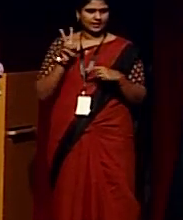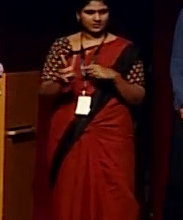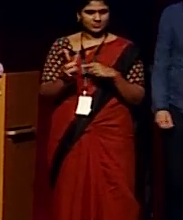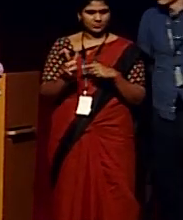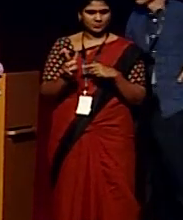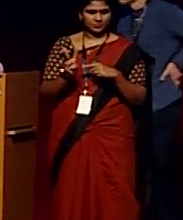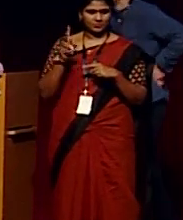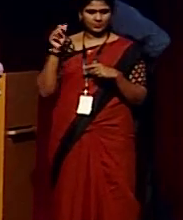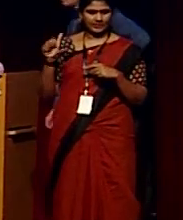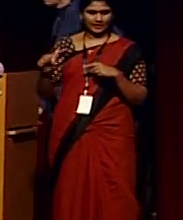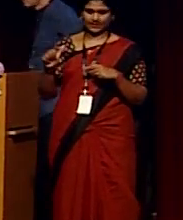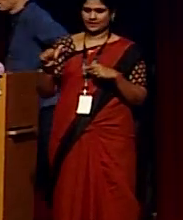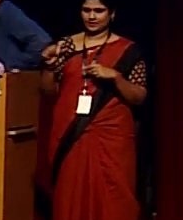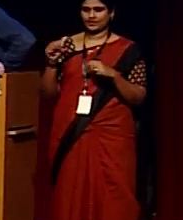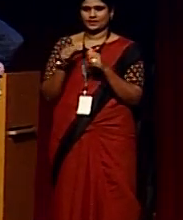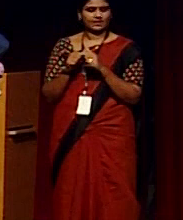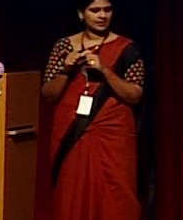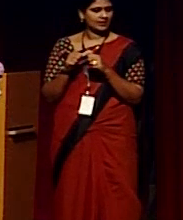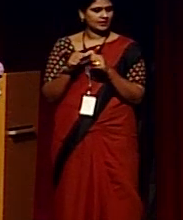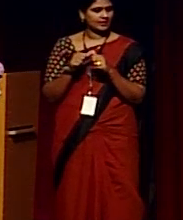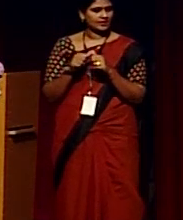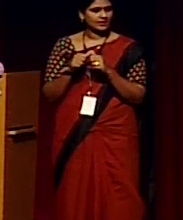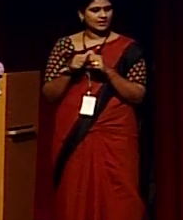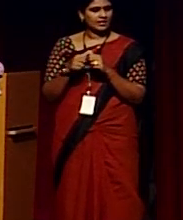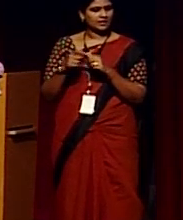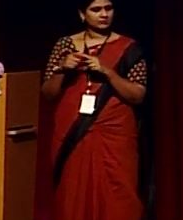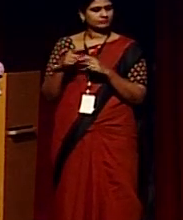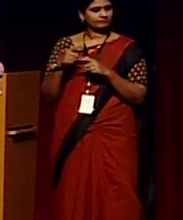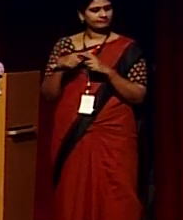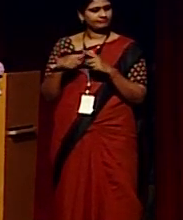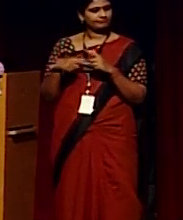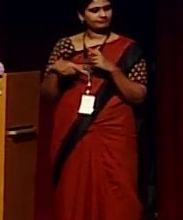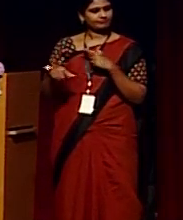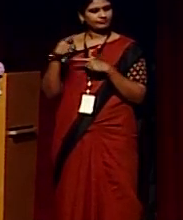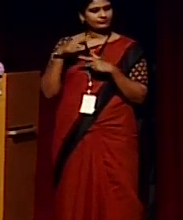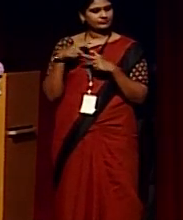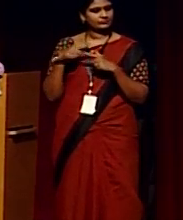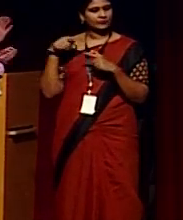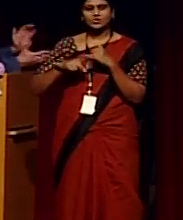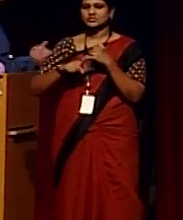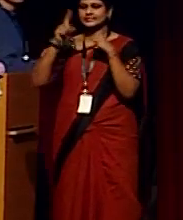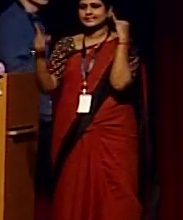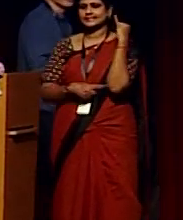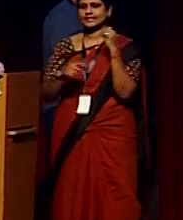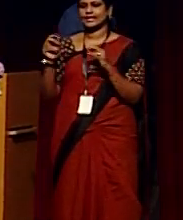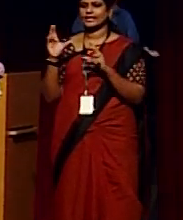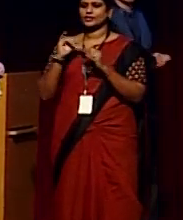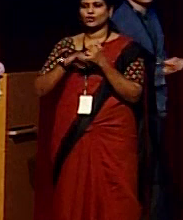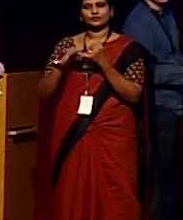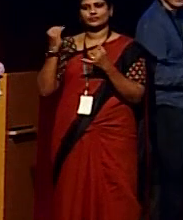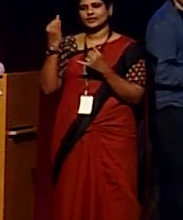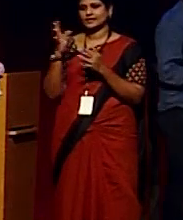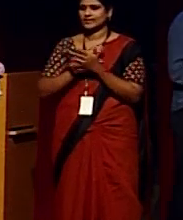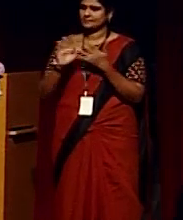2 a end fraction. So for those of you who are familiar a bit, this was the